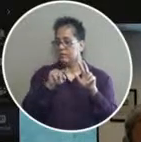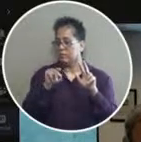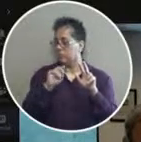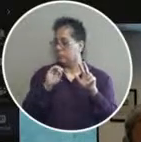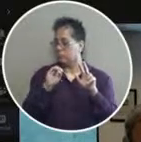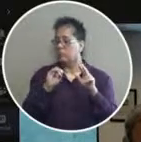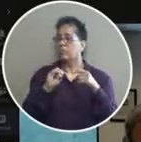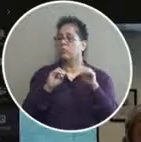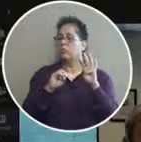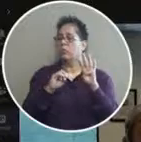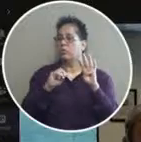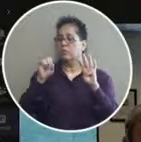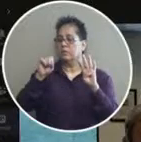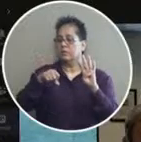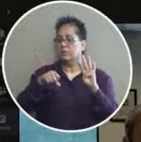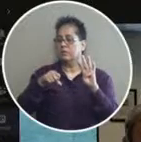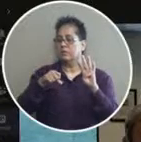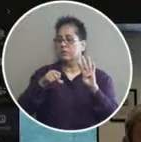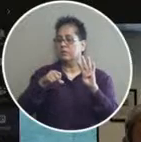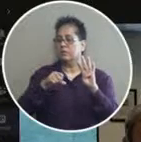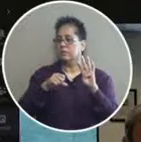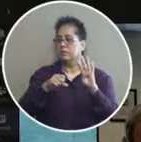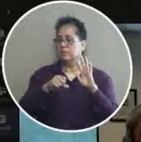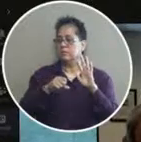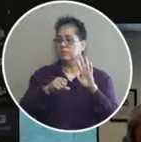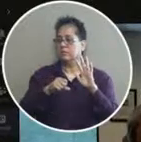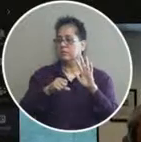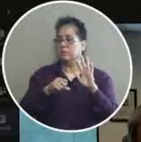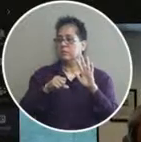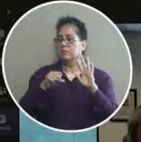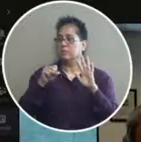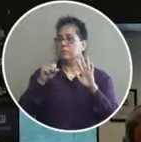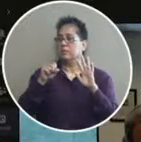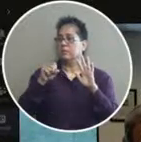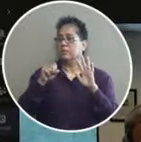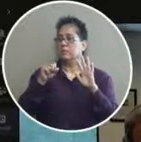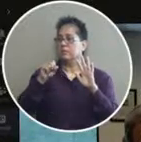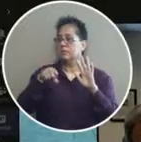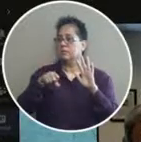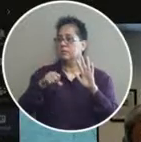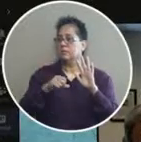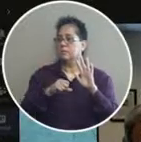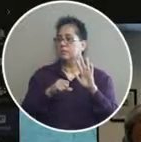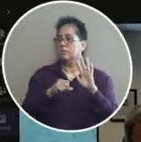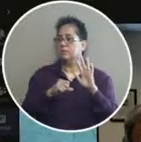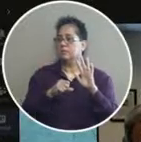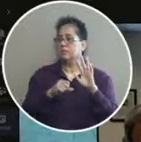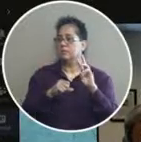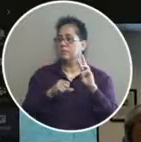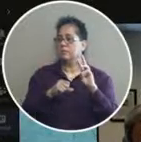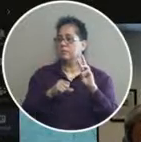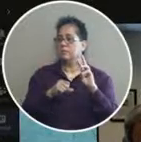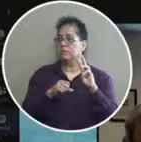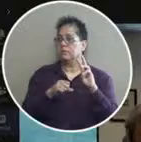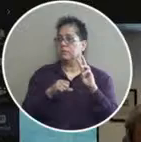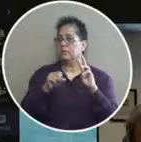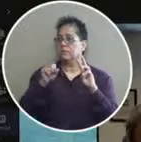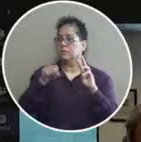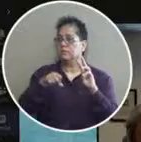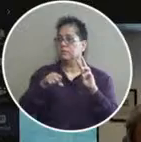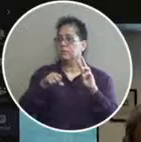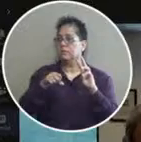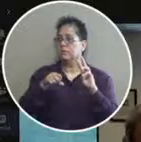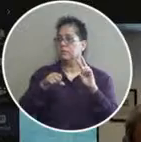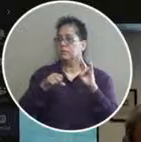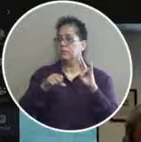Representative Morgan. Yes. Representative Salcido. Aye. Rodriguez.